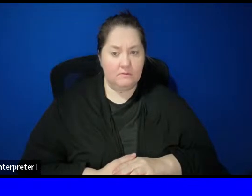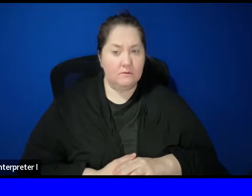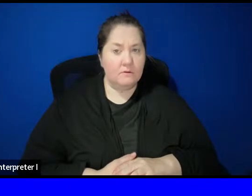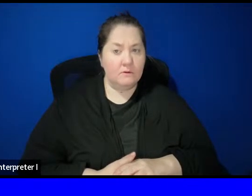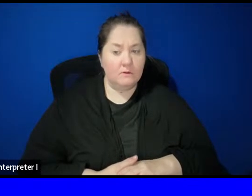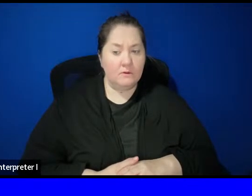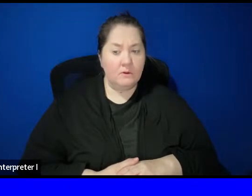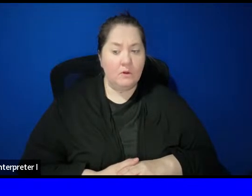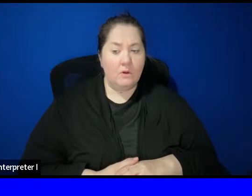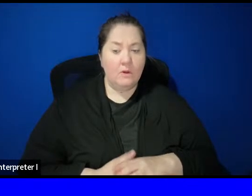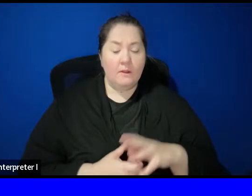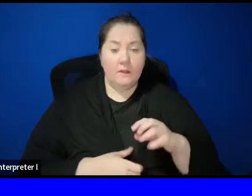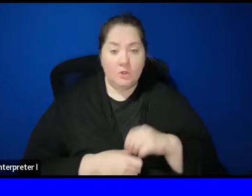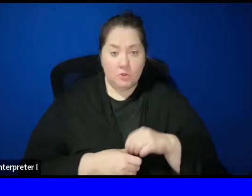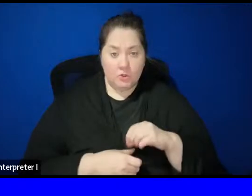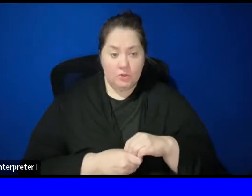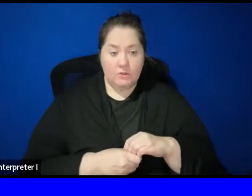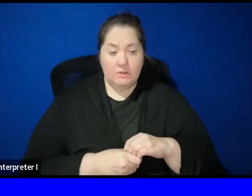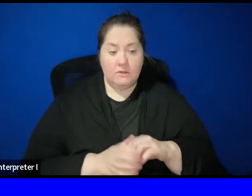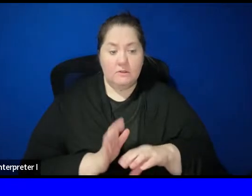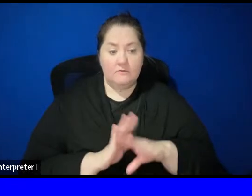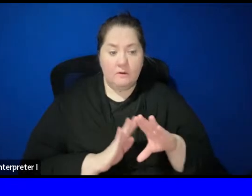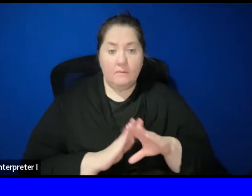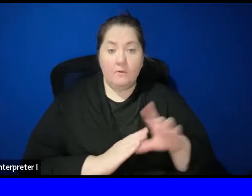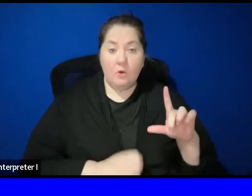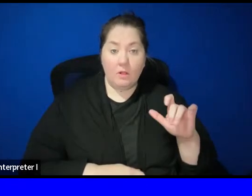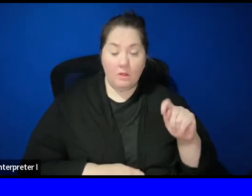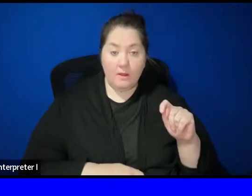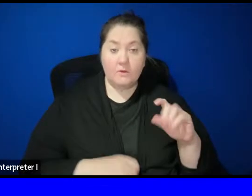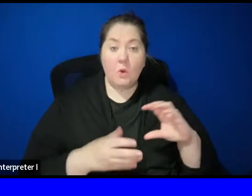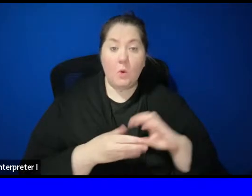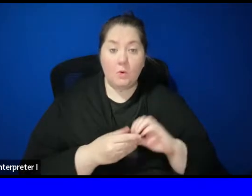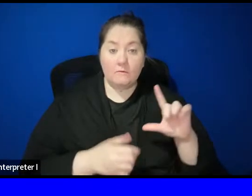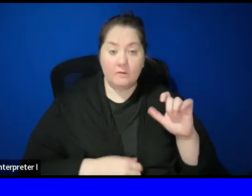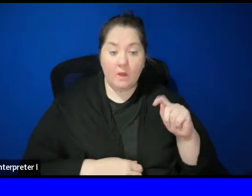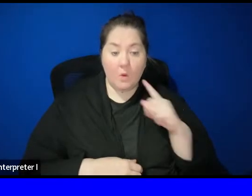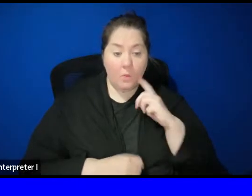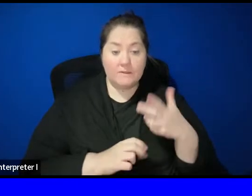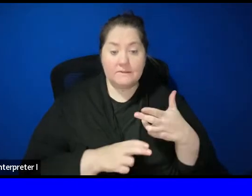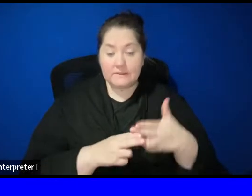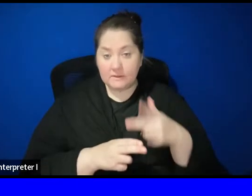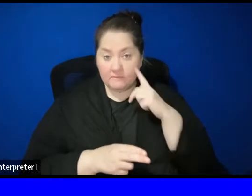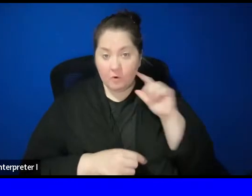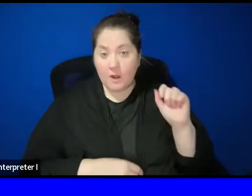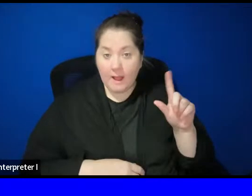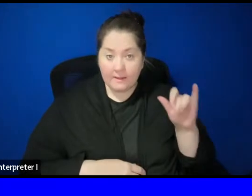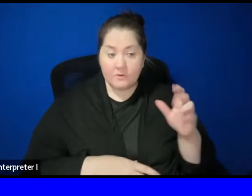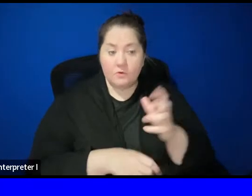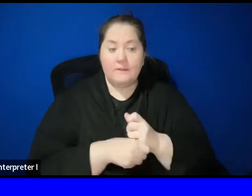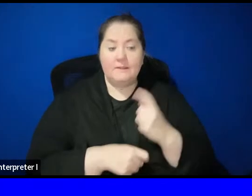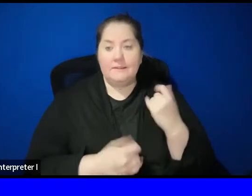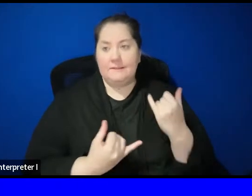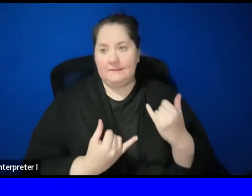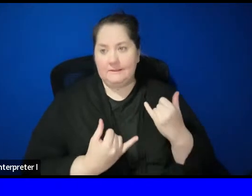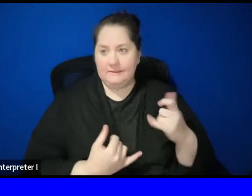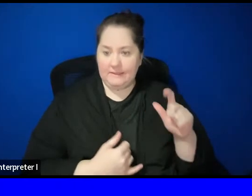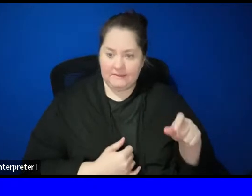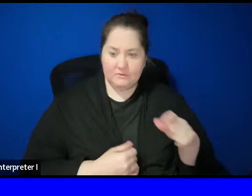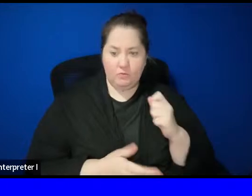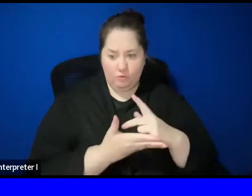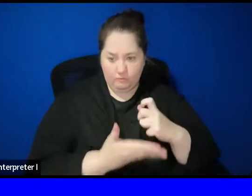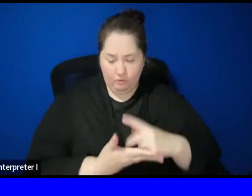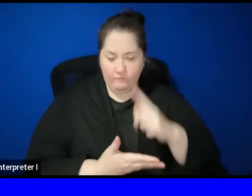with an internal developable lot. The owner of the lot seeks a name for the alley in order to obtain the necessary district agency approvals